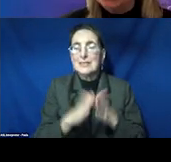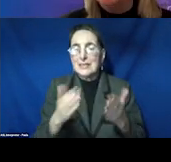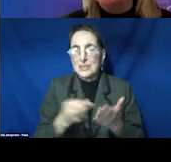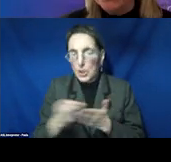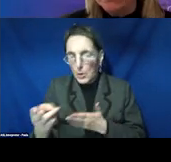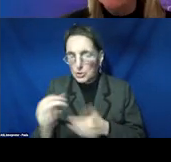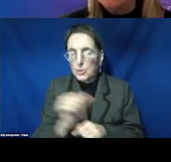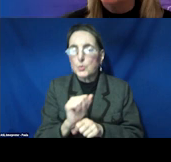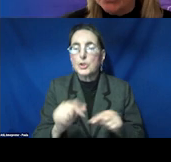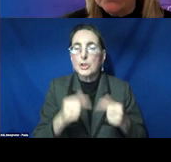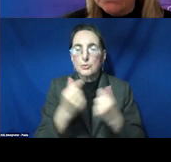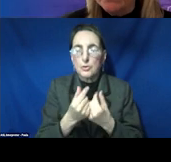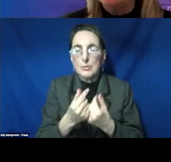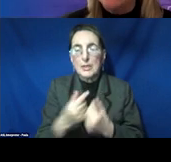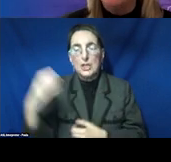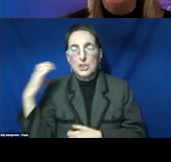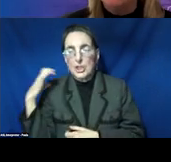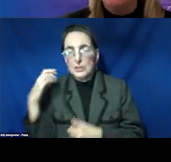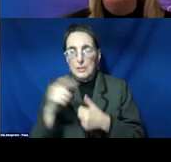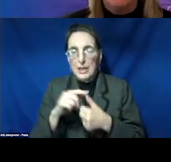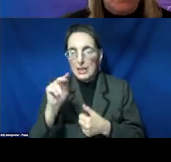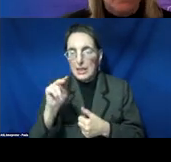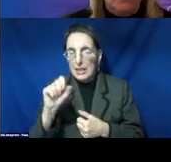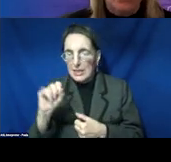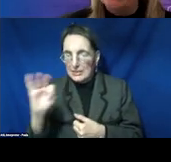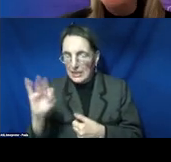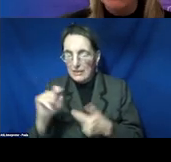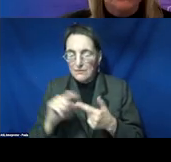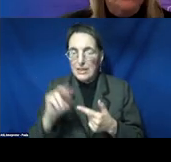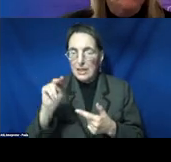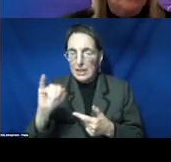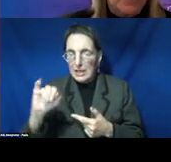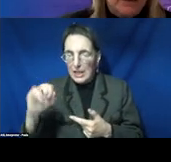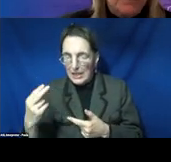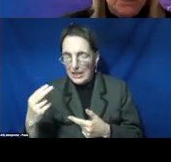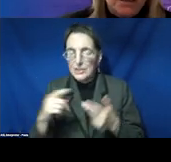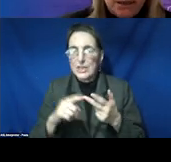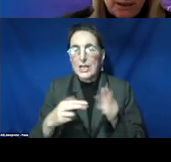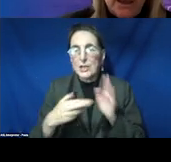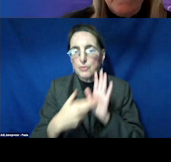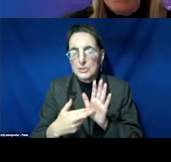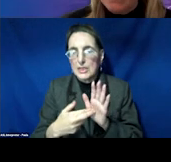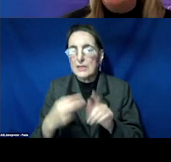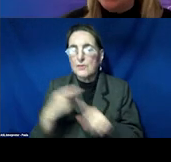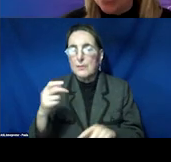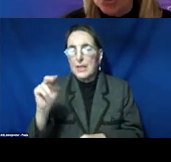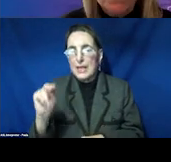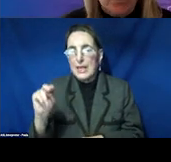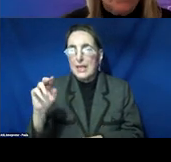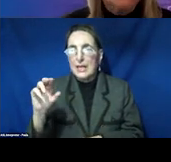is chaired by NIH, NSF, and a representative from the NSTC.